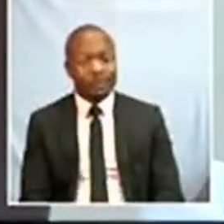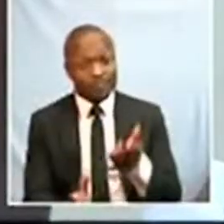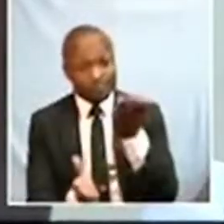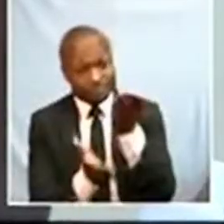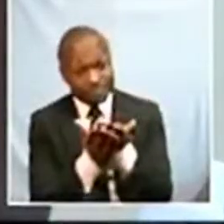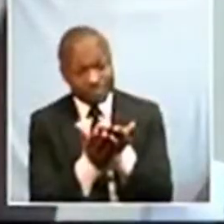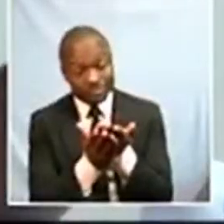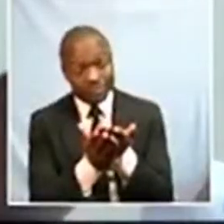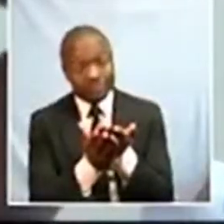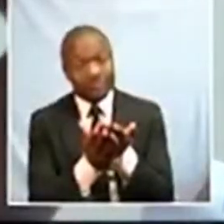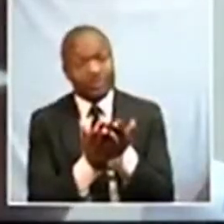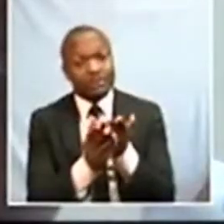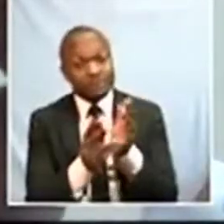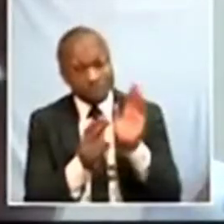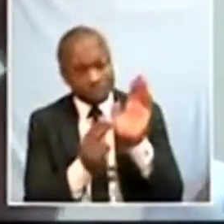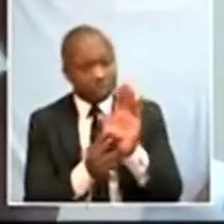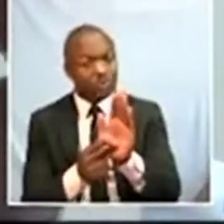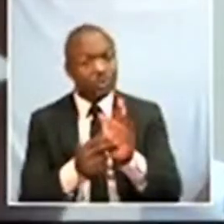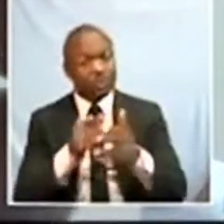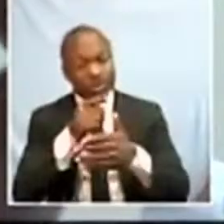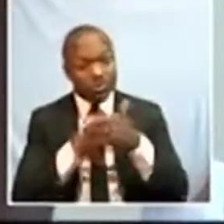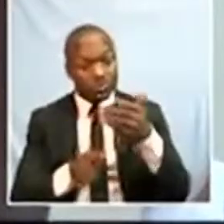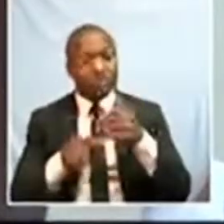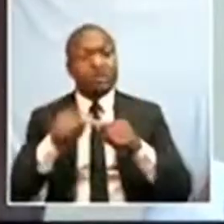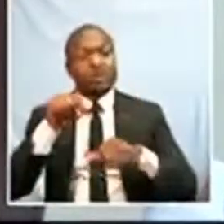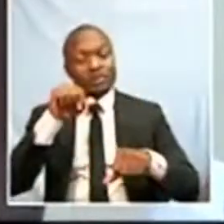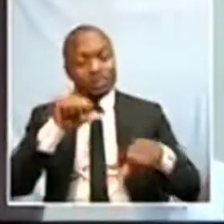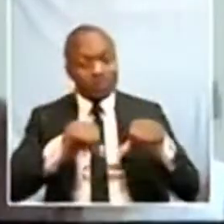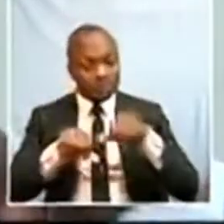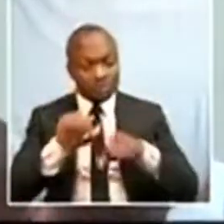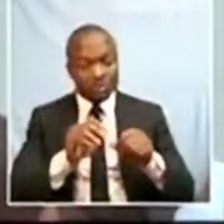appendix is speaking to what Auditor General